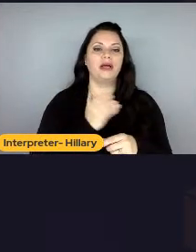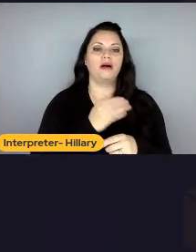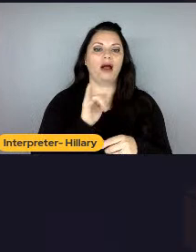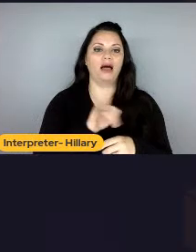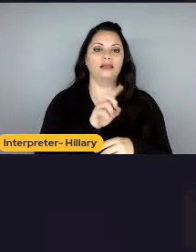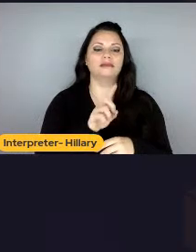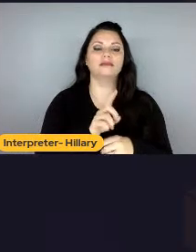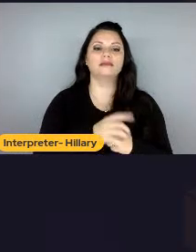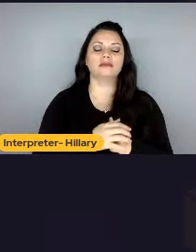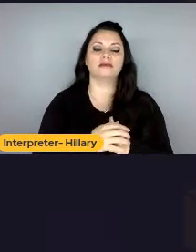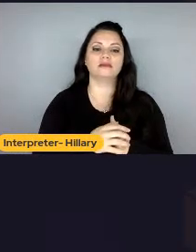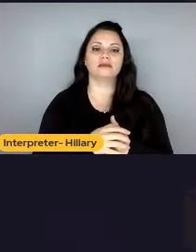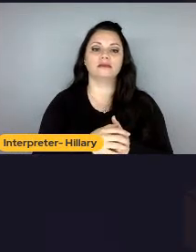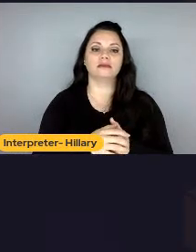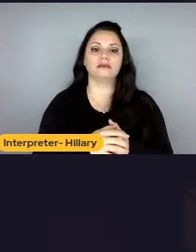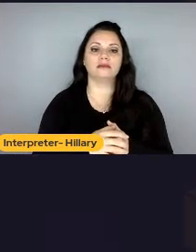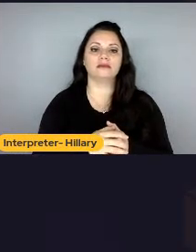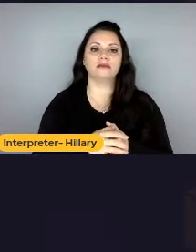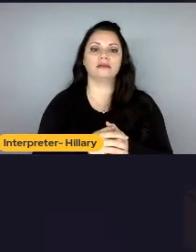IDE.